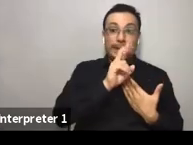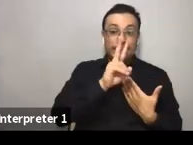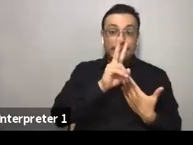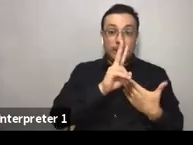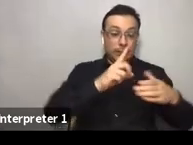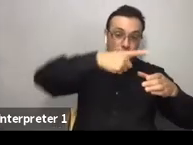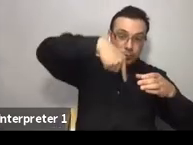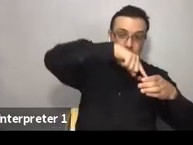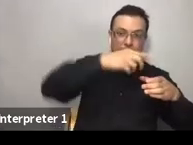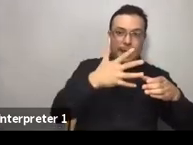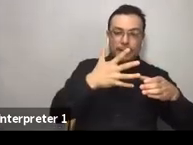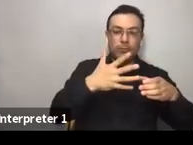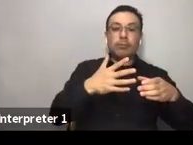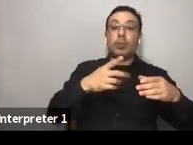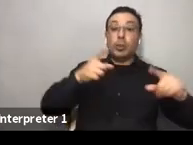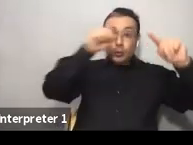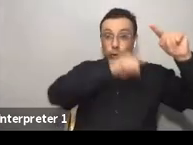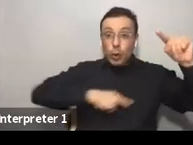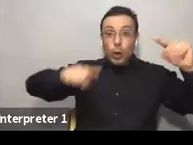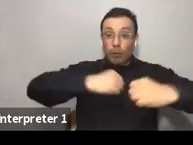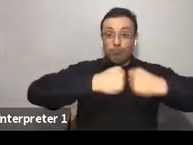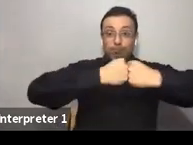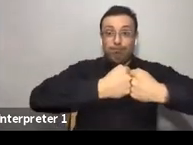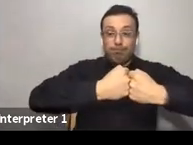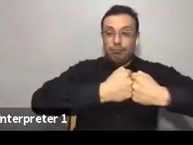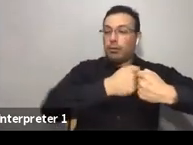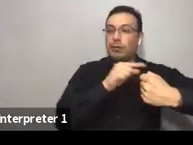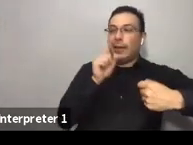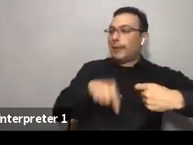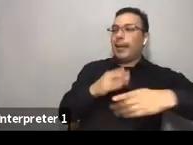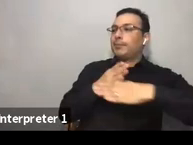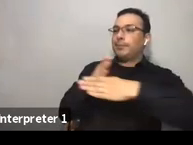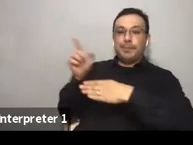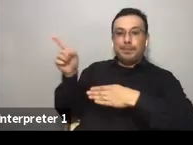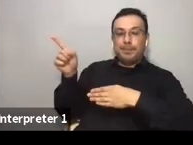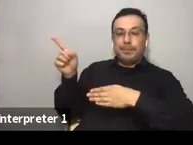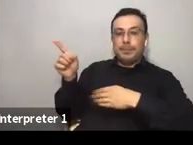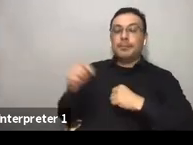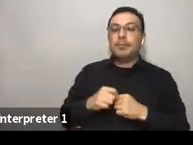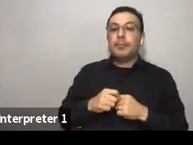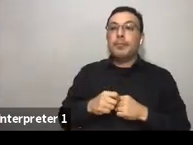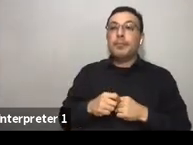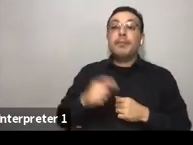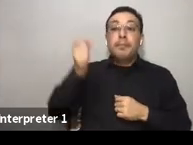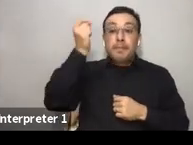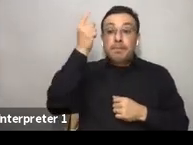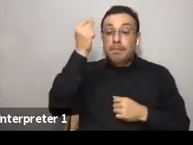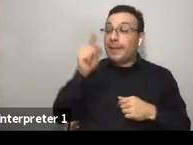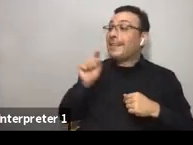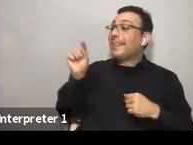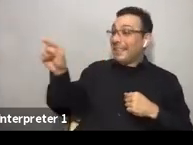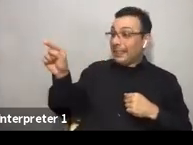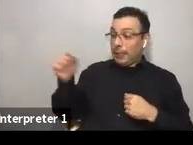circle. If the person, the survivor, needs you to share information with does not have the same confidentiality obligations that you